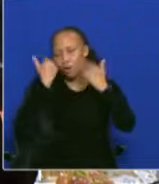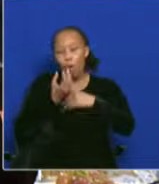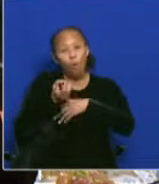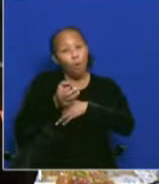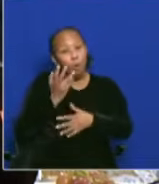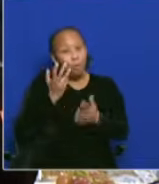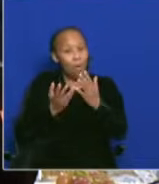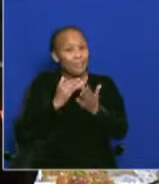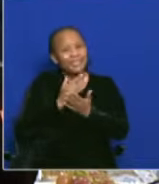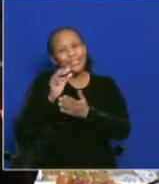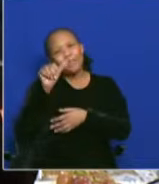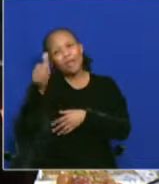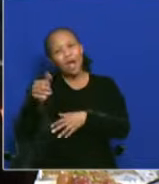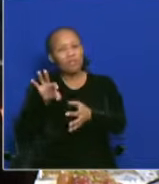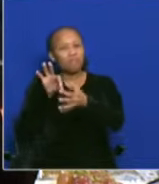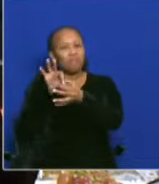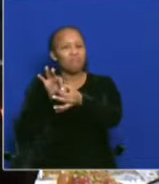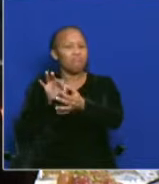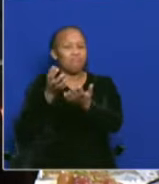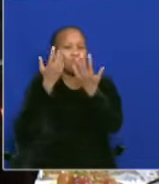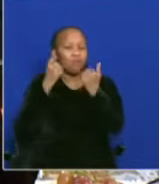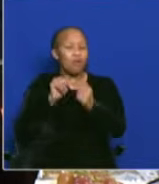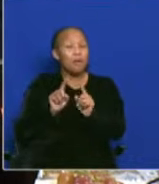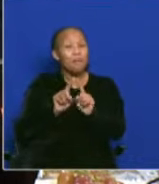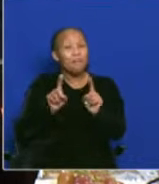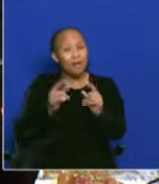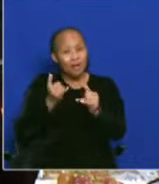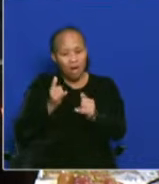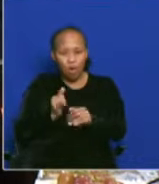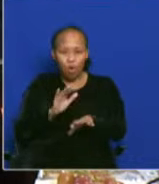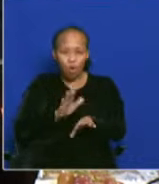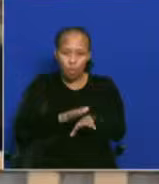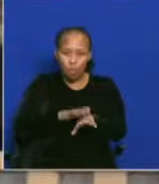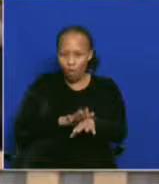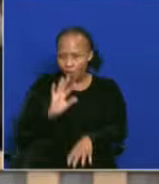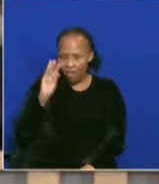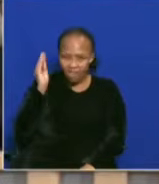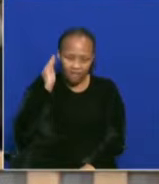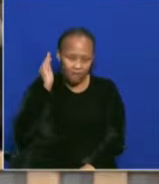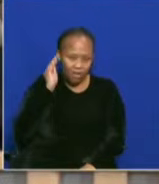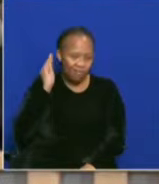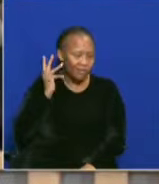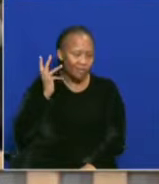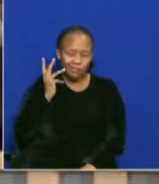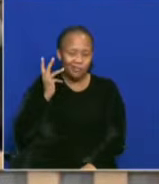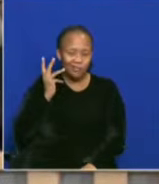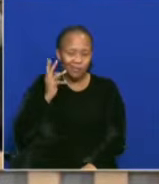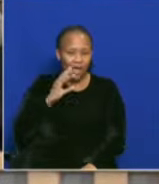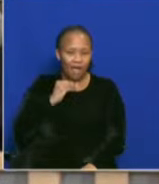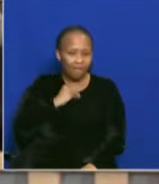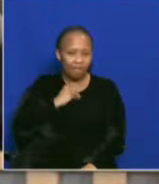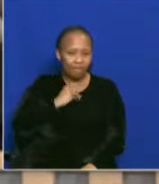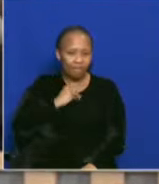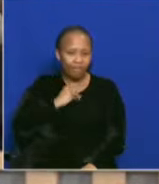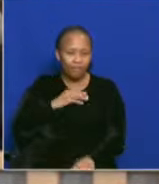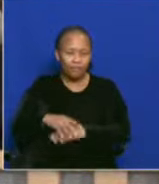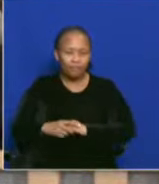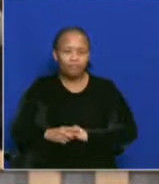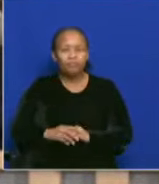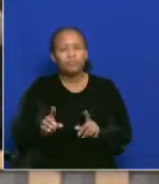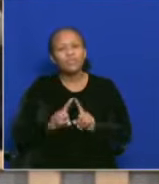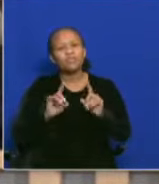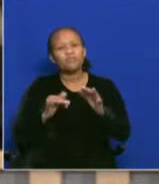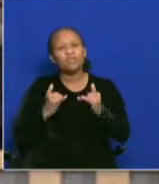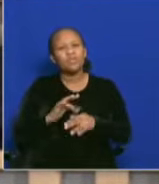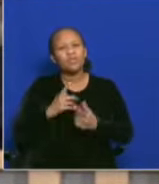in the absence of more information, I just wouldn't say too much more about that. But what we see is that what